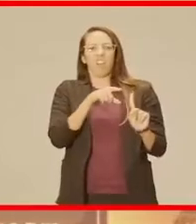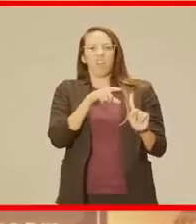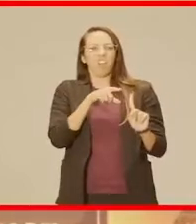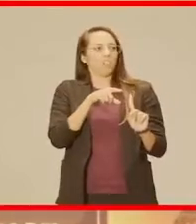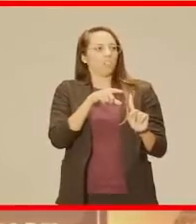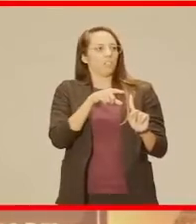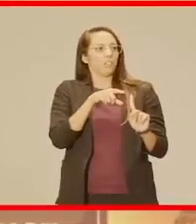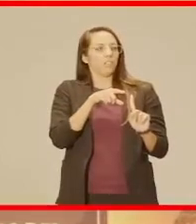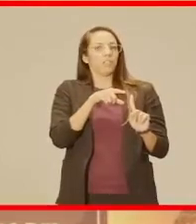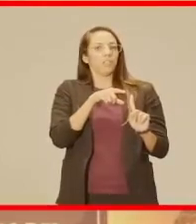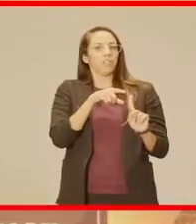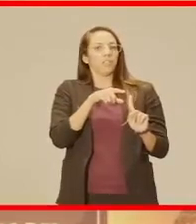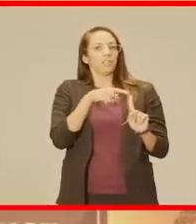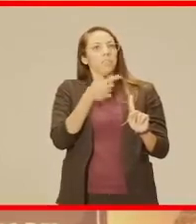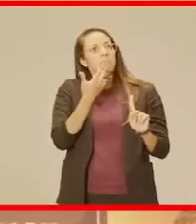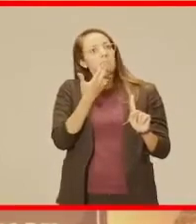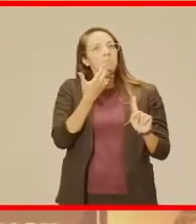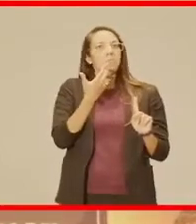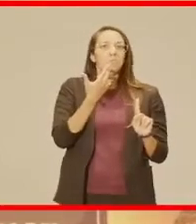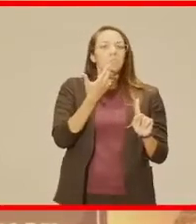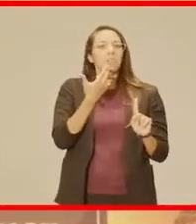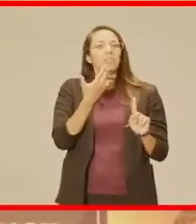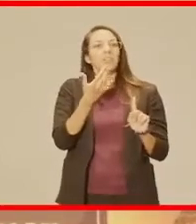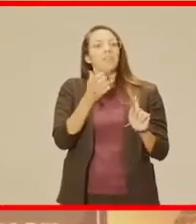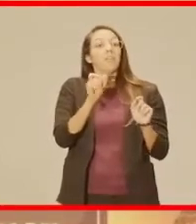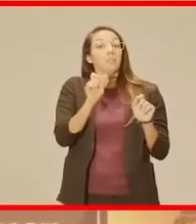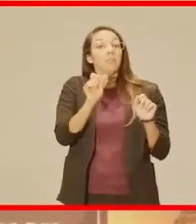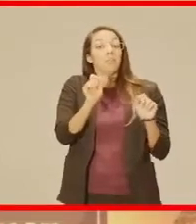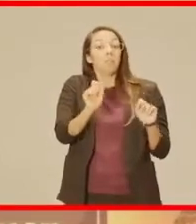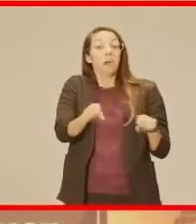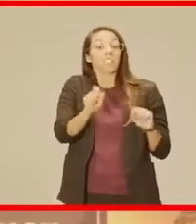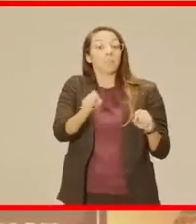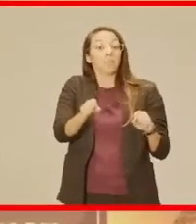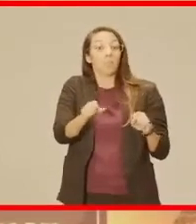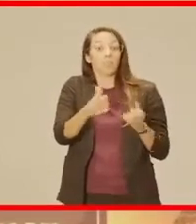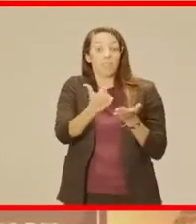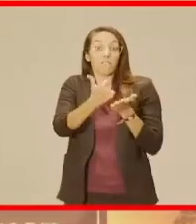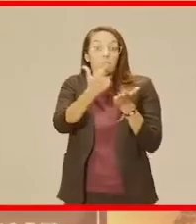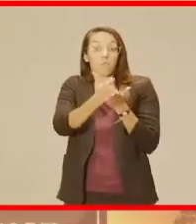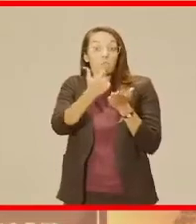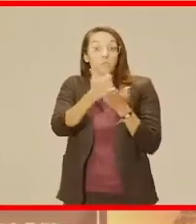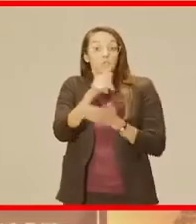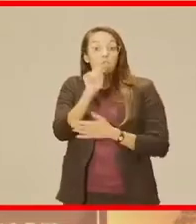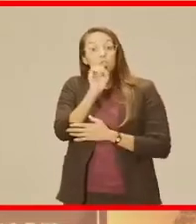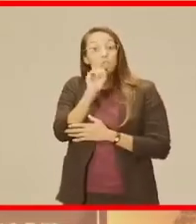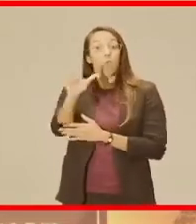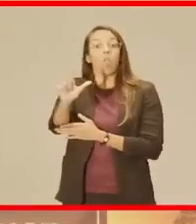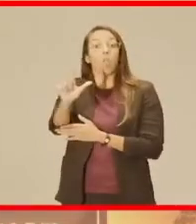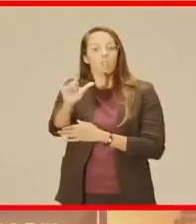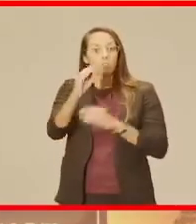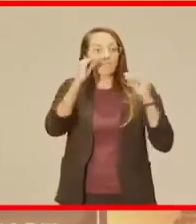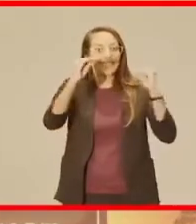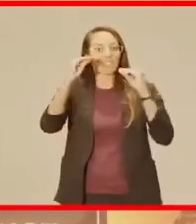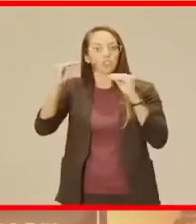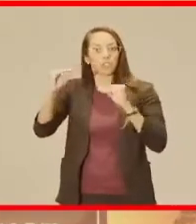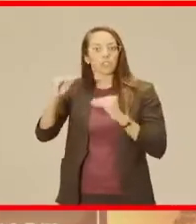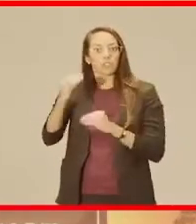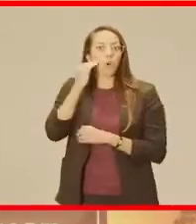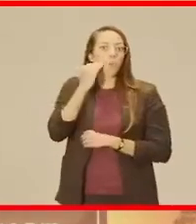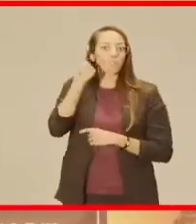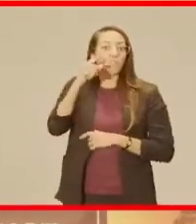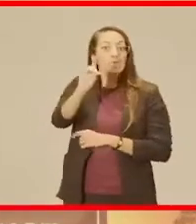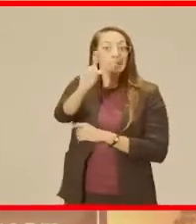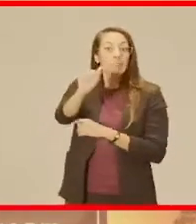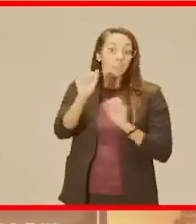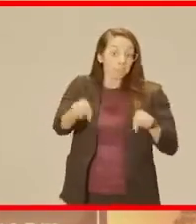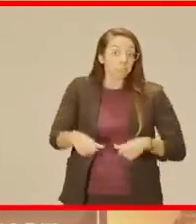a potentially effective tool for teaching awareness of disabilities? Well, first